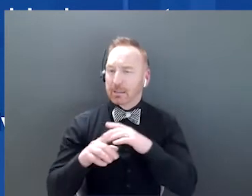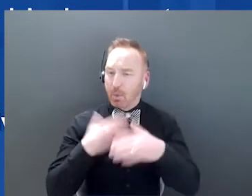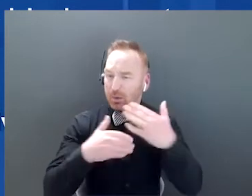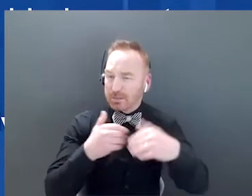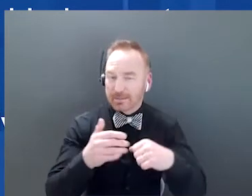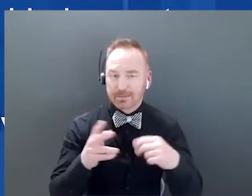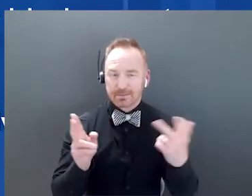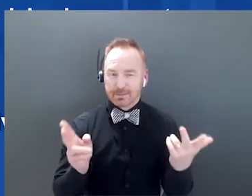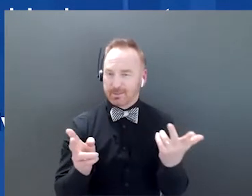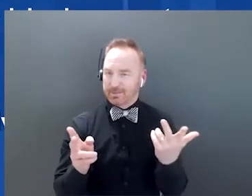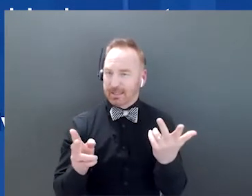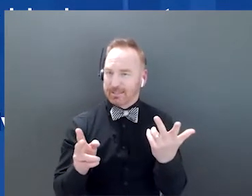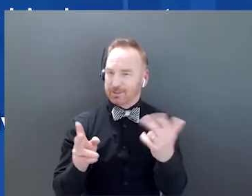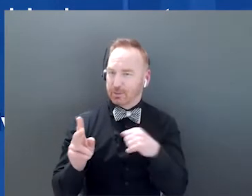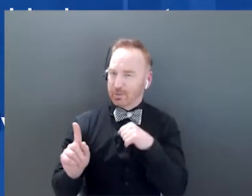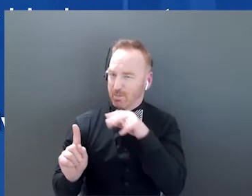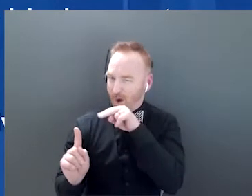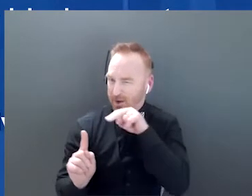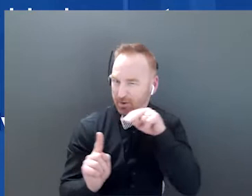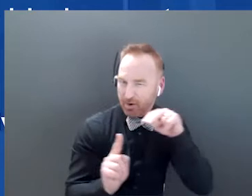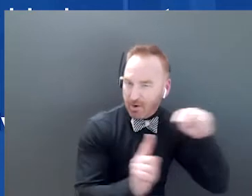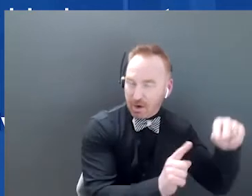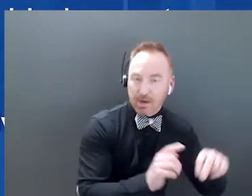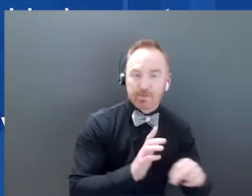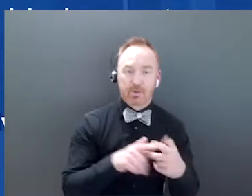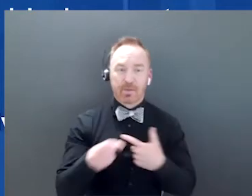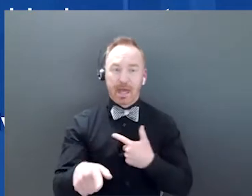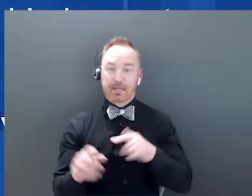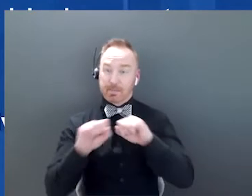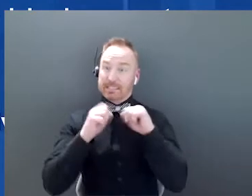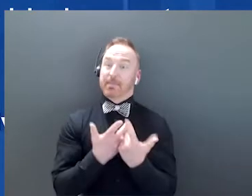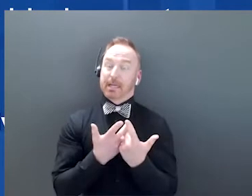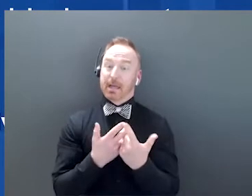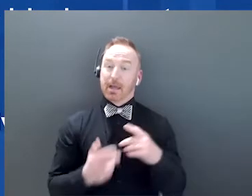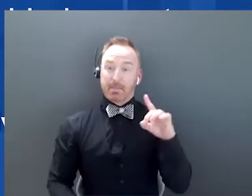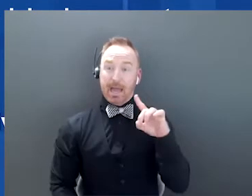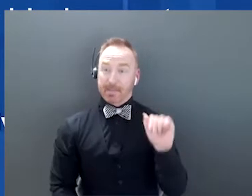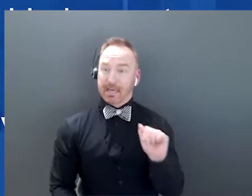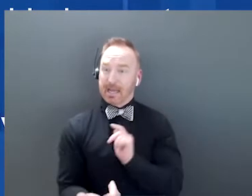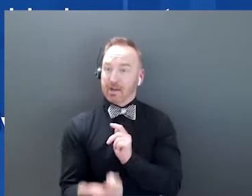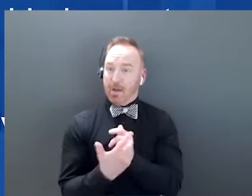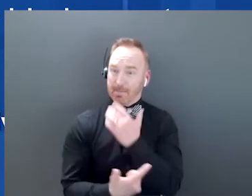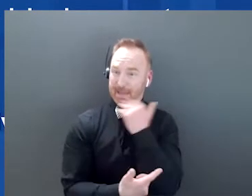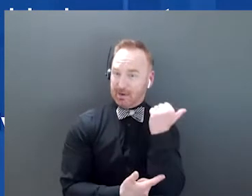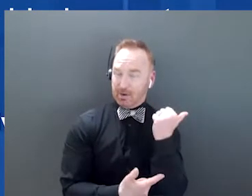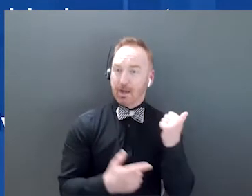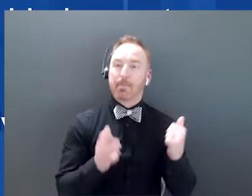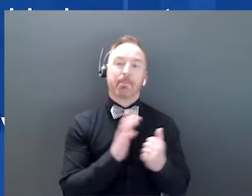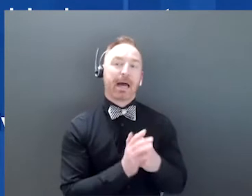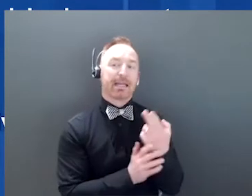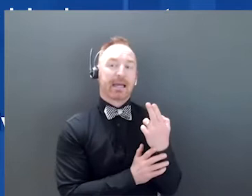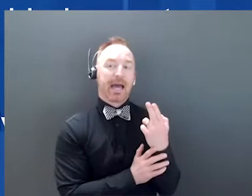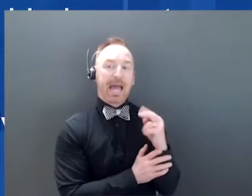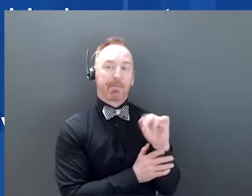from home throughout the pandemic has undoubtedly accommodated my disability for the better, but hyperconnectivity itself can be